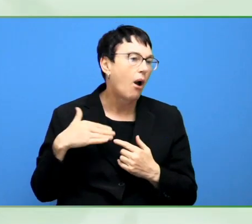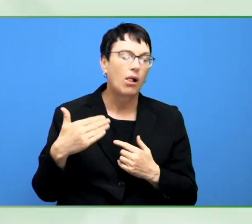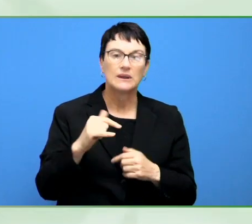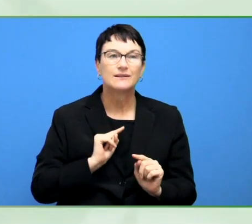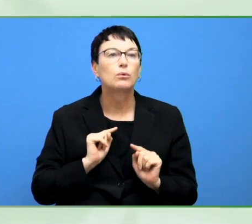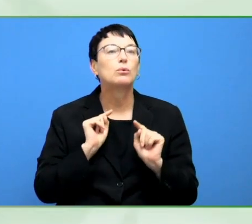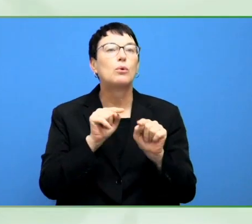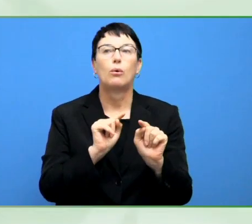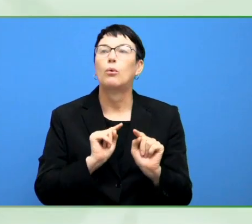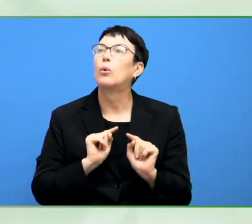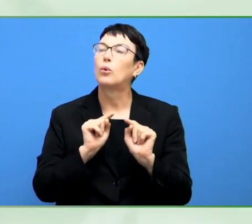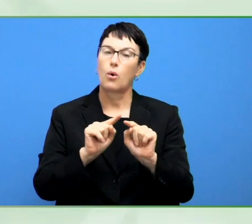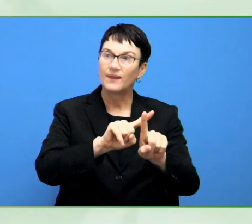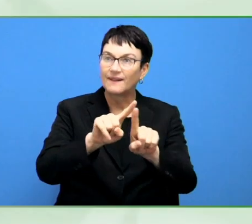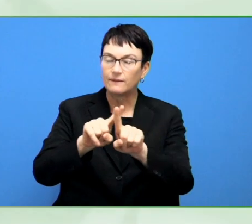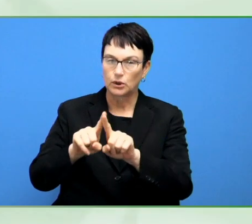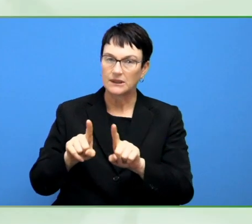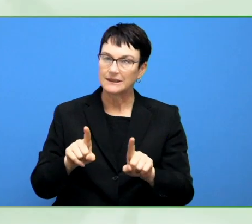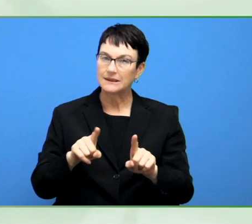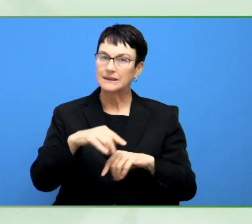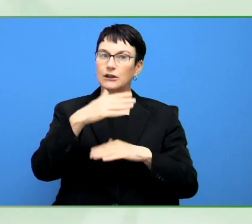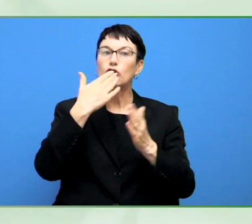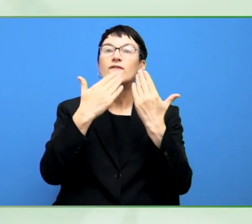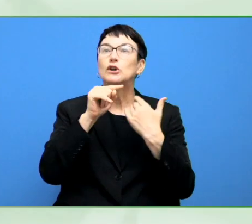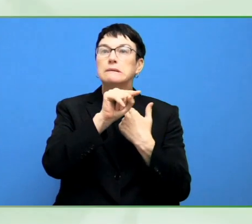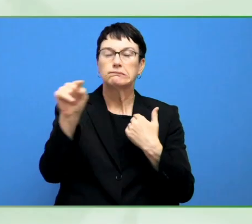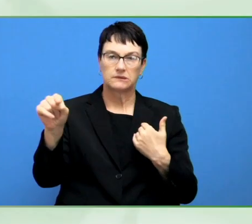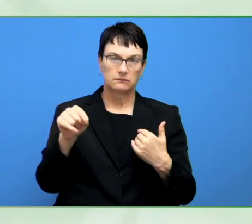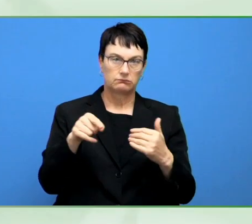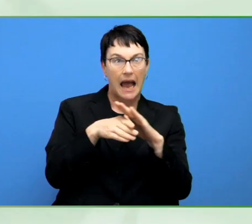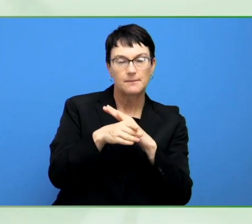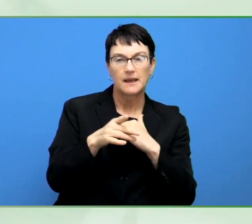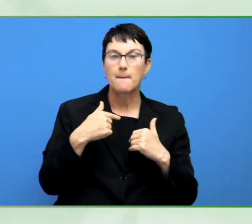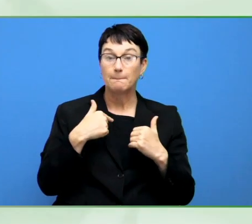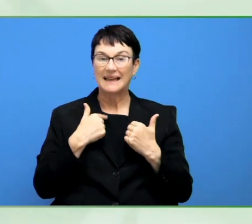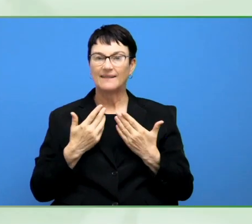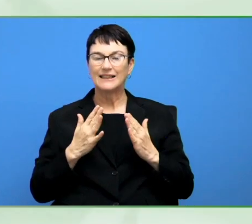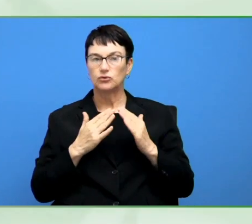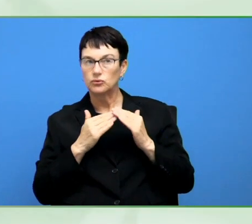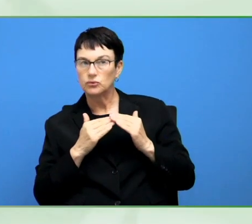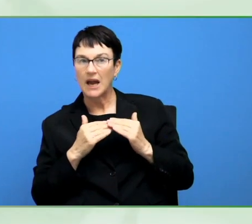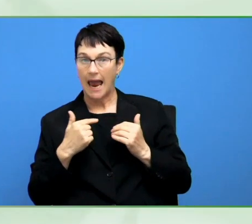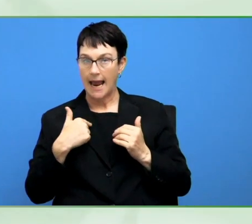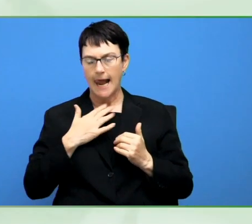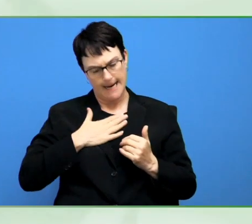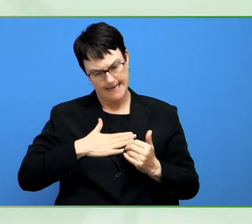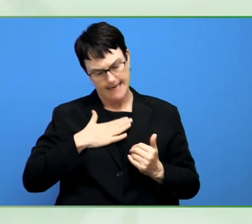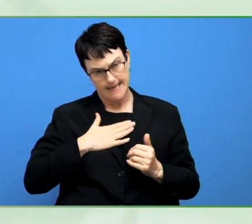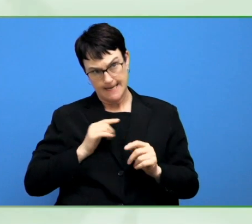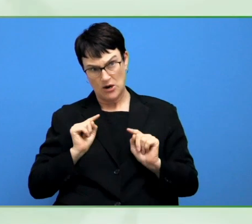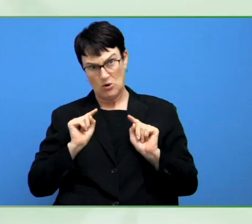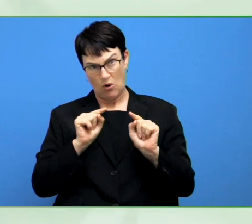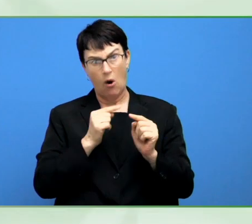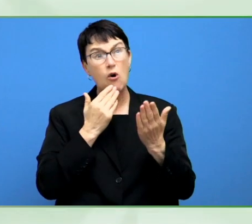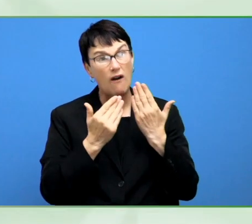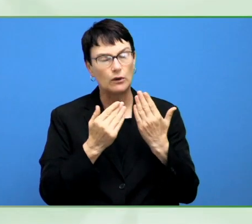challenged myself to do that, but I haven't gone even to a single conference so far. Anyway, sorry.